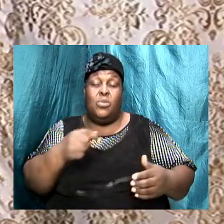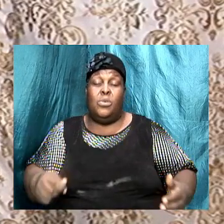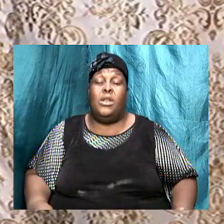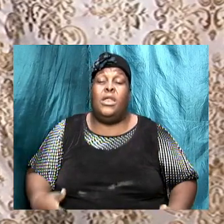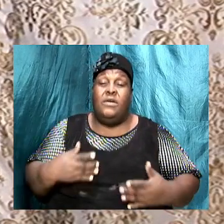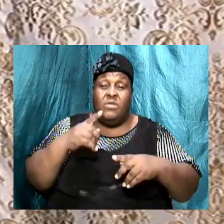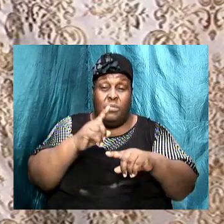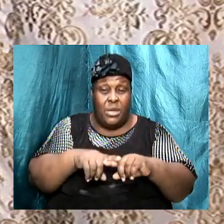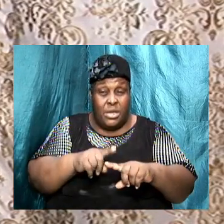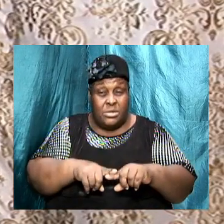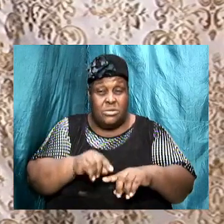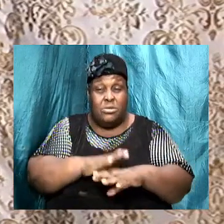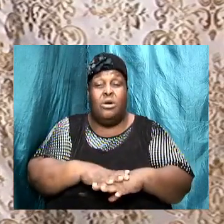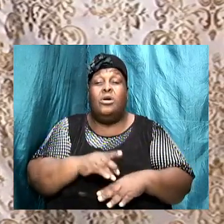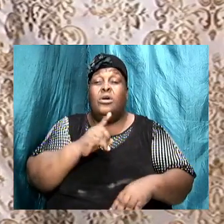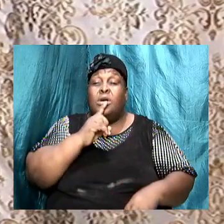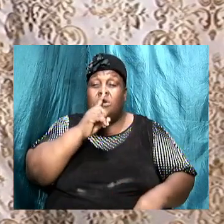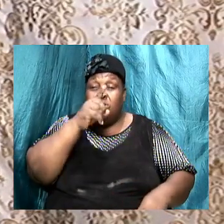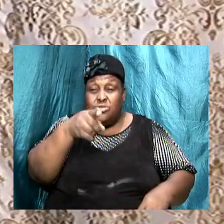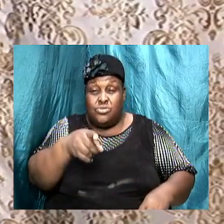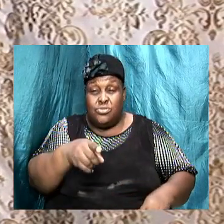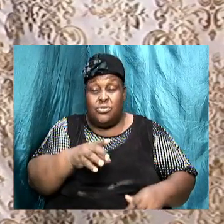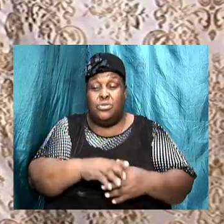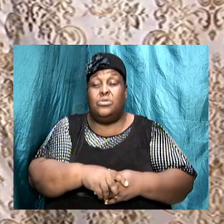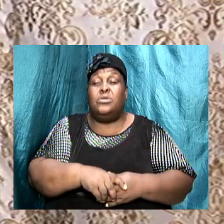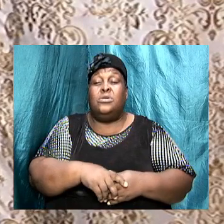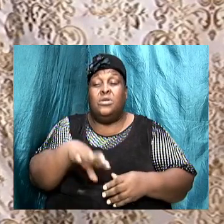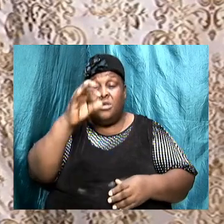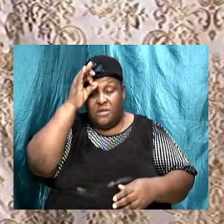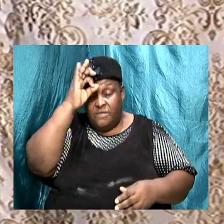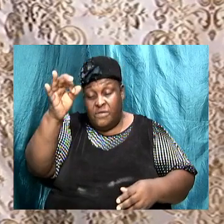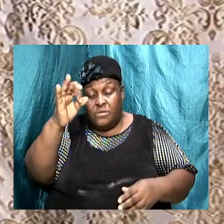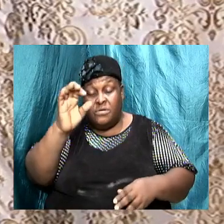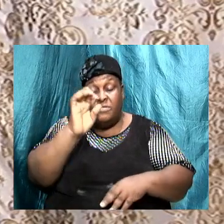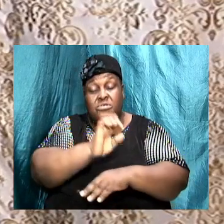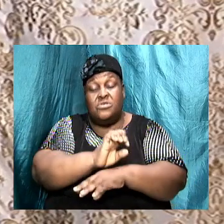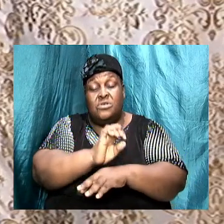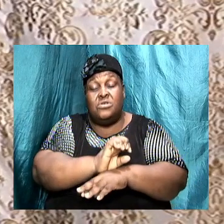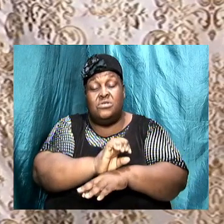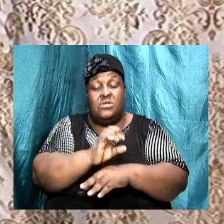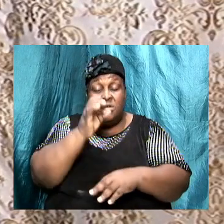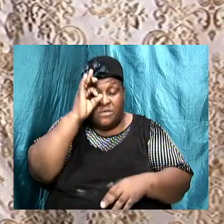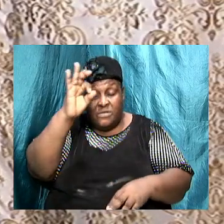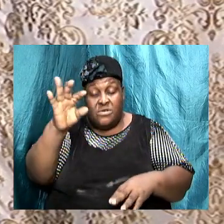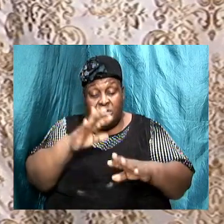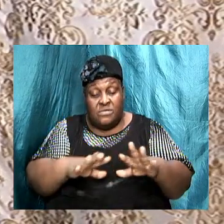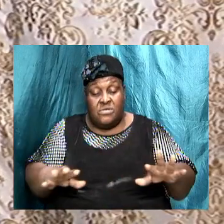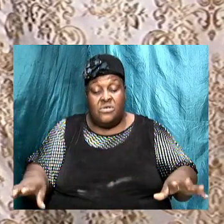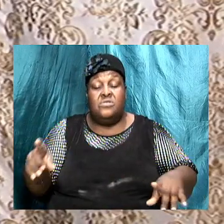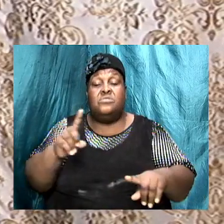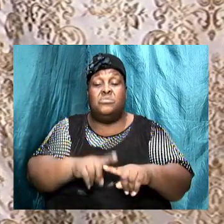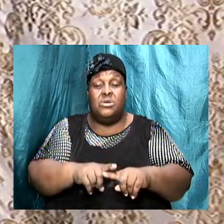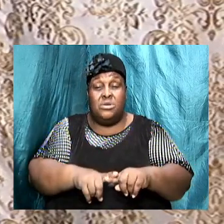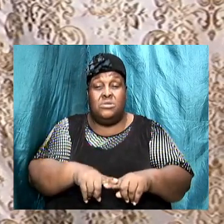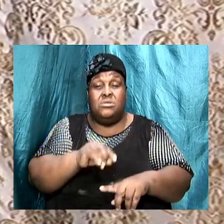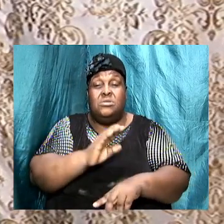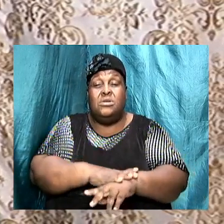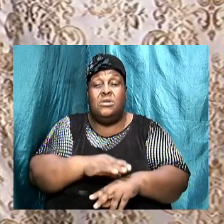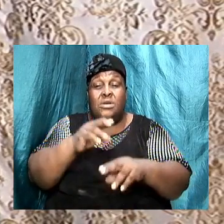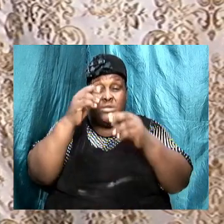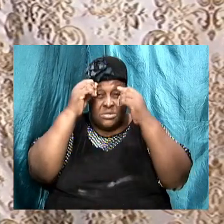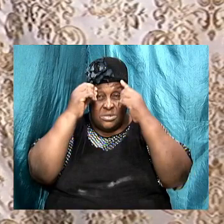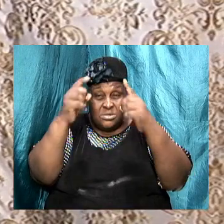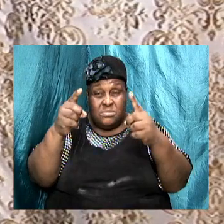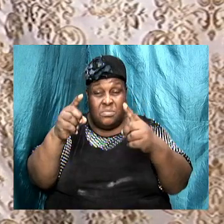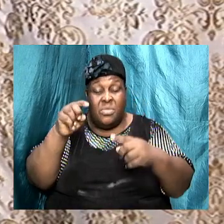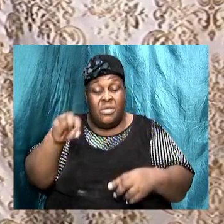fight because the future of the church, the future of our children depend on it. Amen. So this